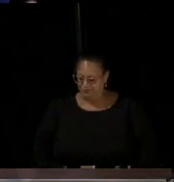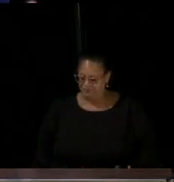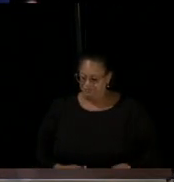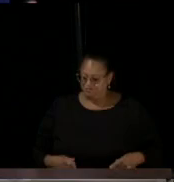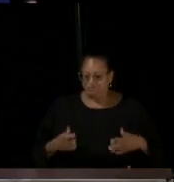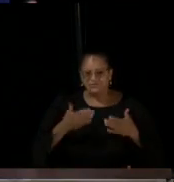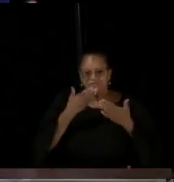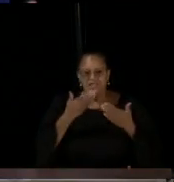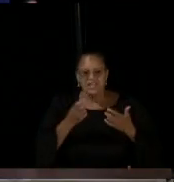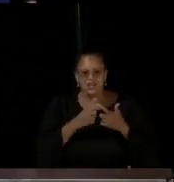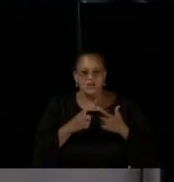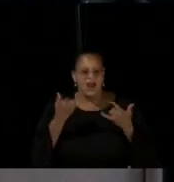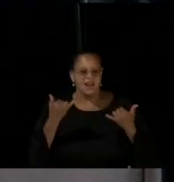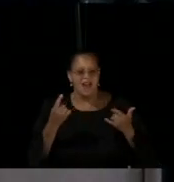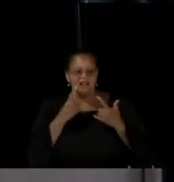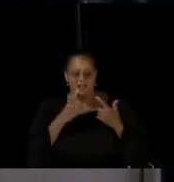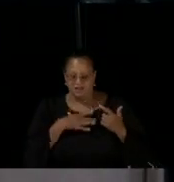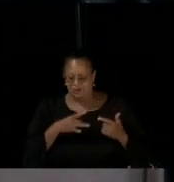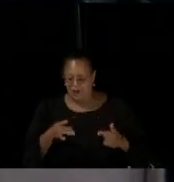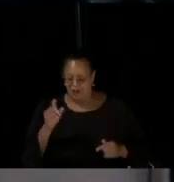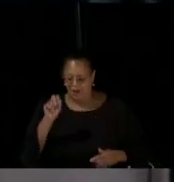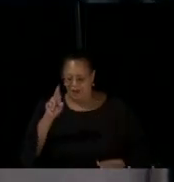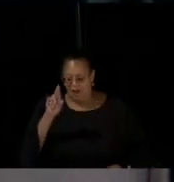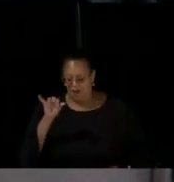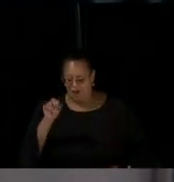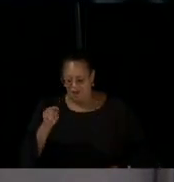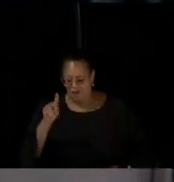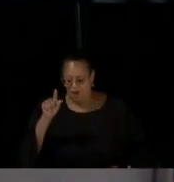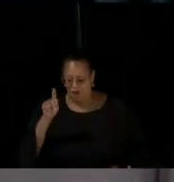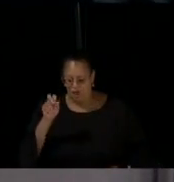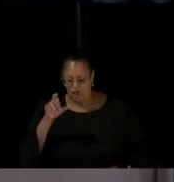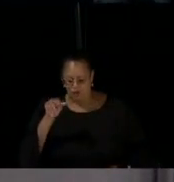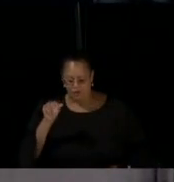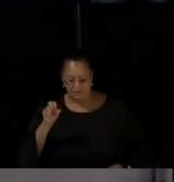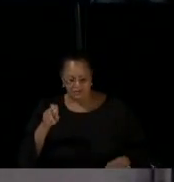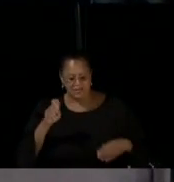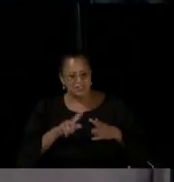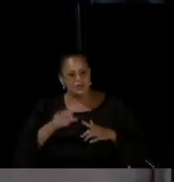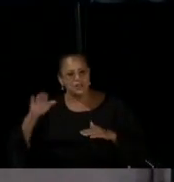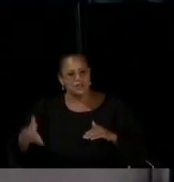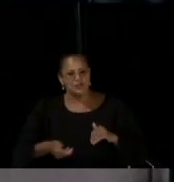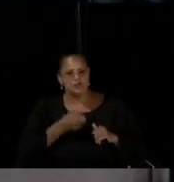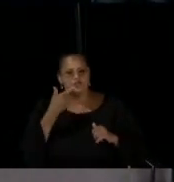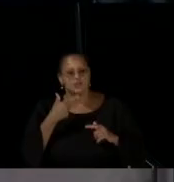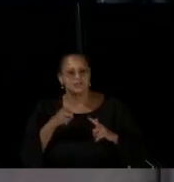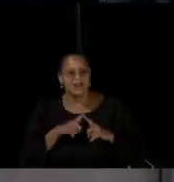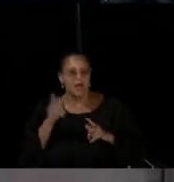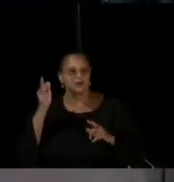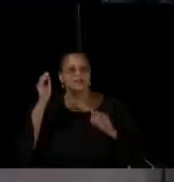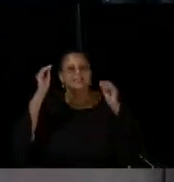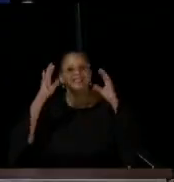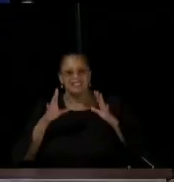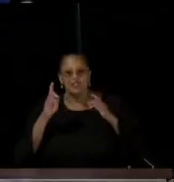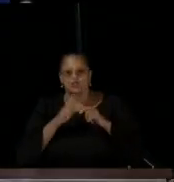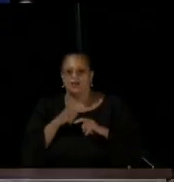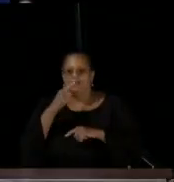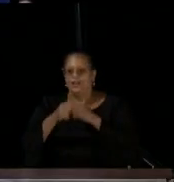Thank you. I'd now like to welcome Aaron Larson to the stage to introduce our Speaker of the Year, Teacher of the Year.